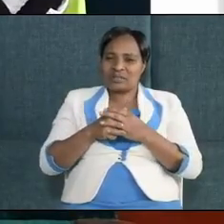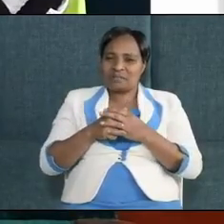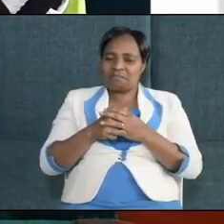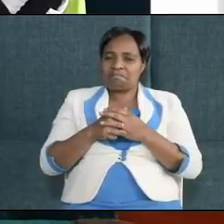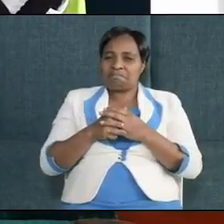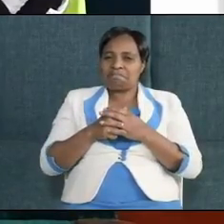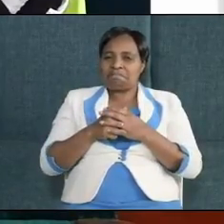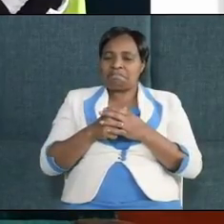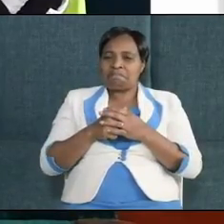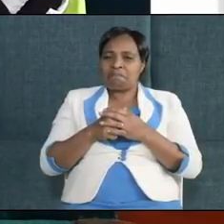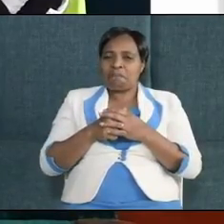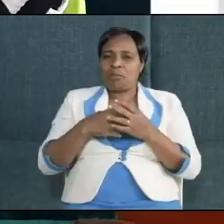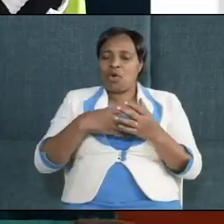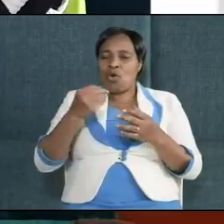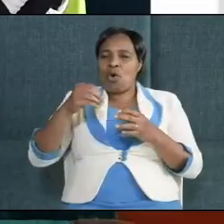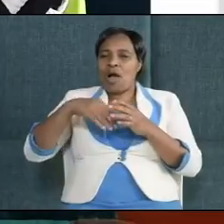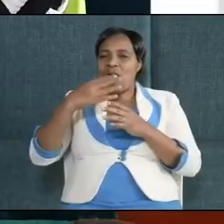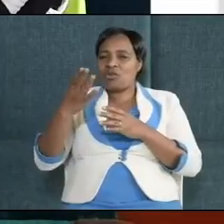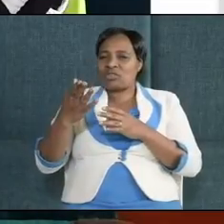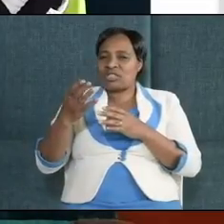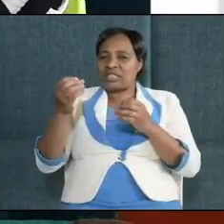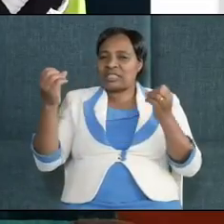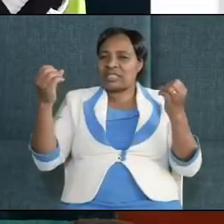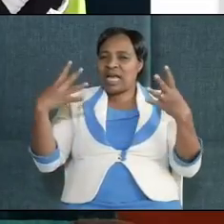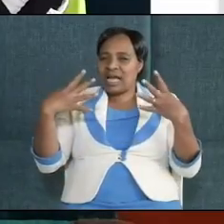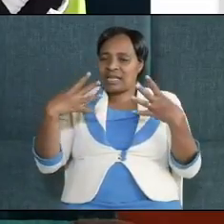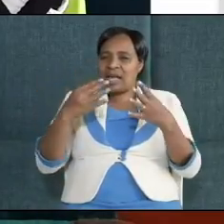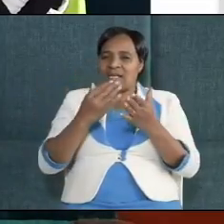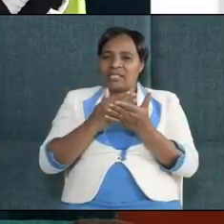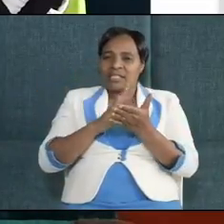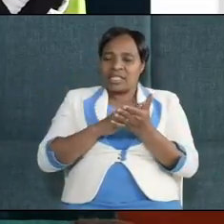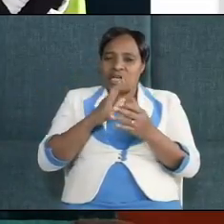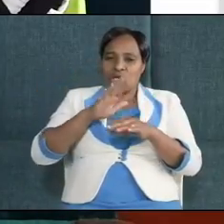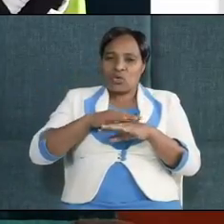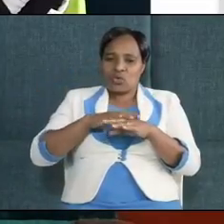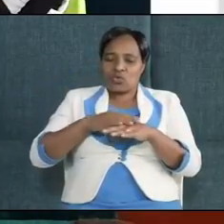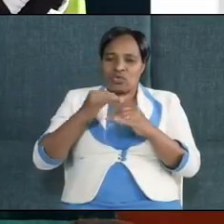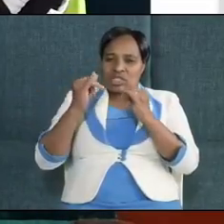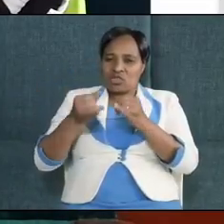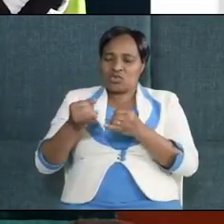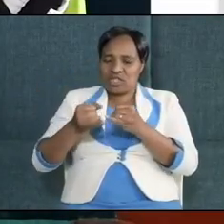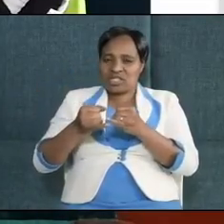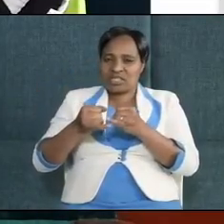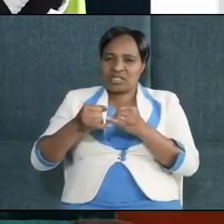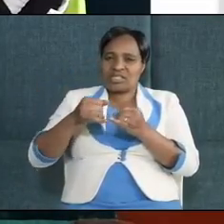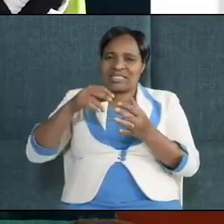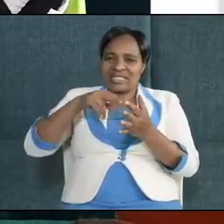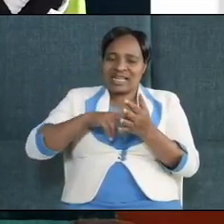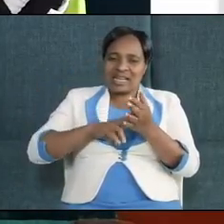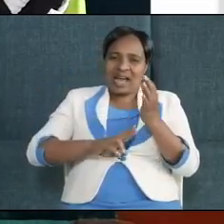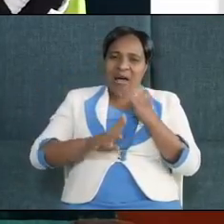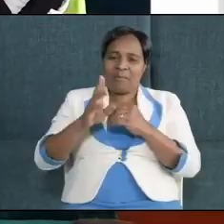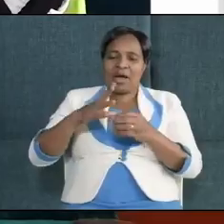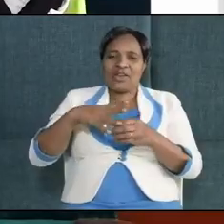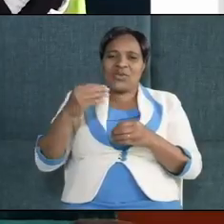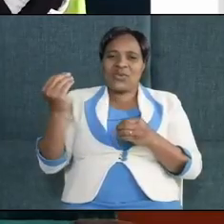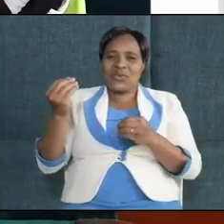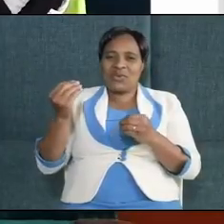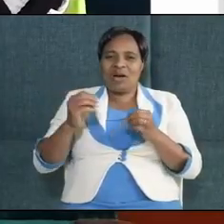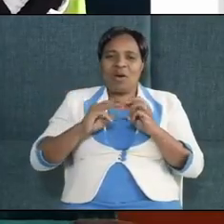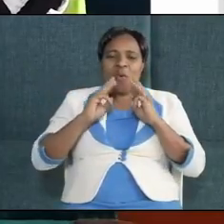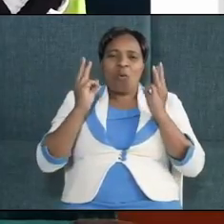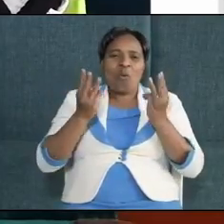verse 15, go out and share the good news. So get up and go, whether it's across the world, across